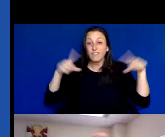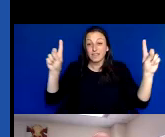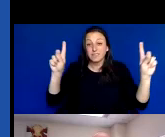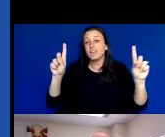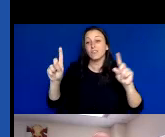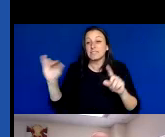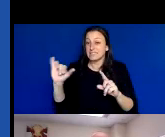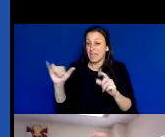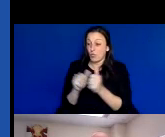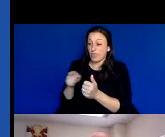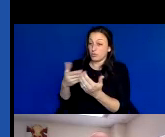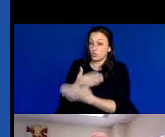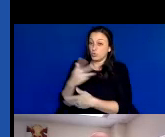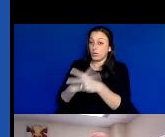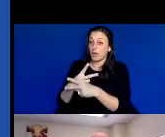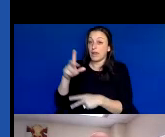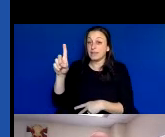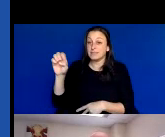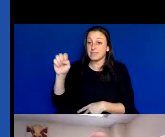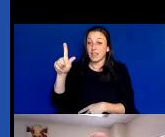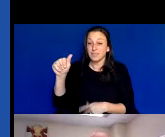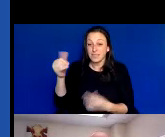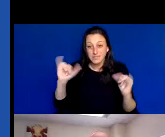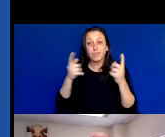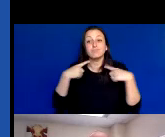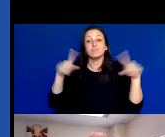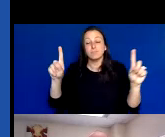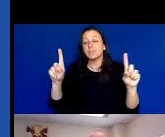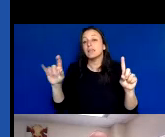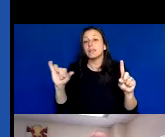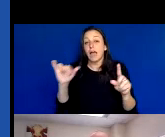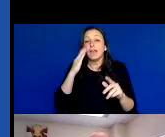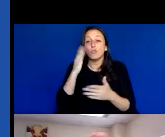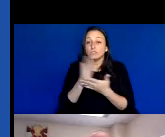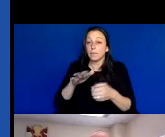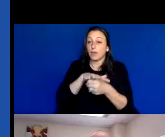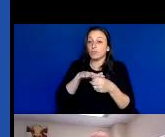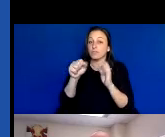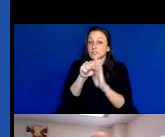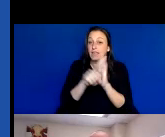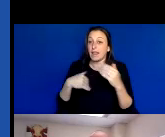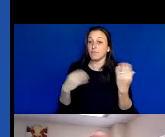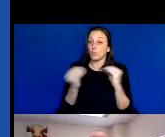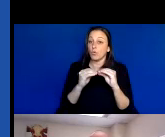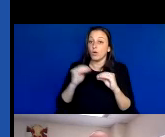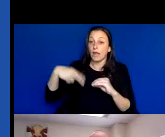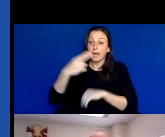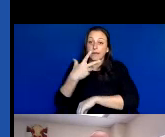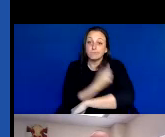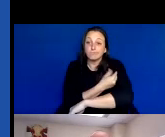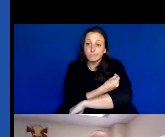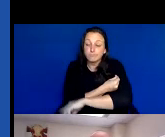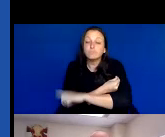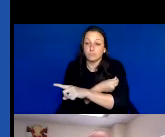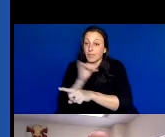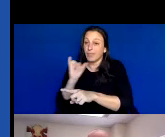And in parts of the state that have higher vaccine rates, we are seeing lower rates of hospitalization